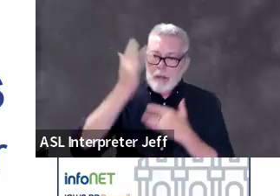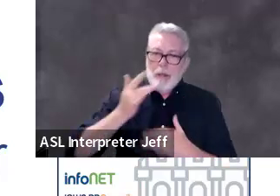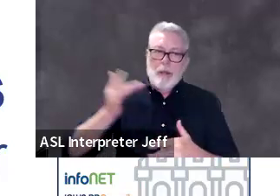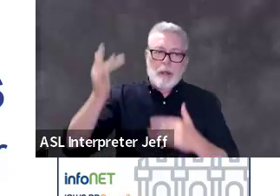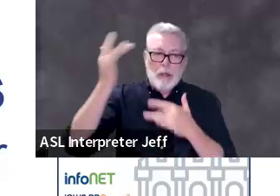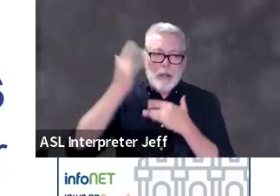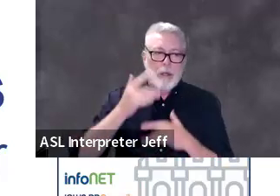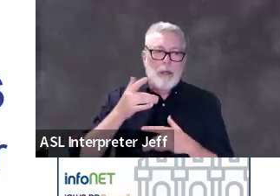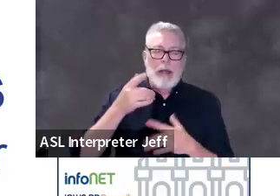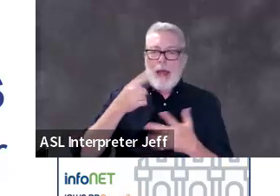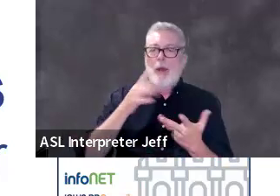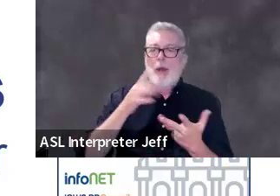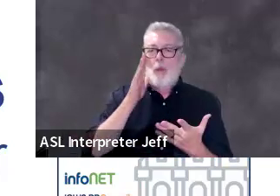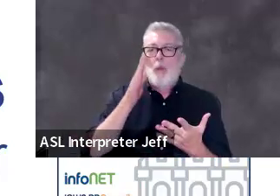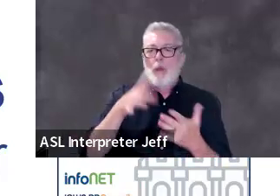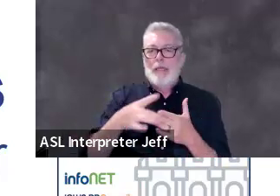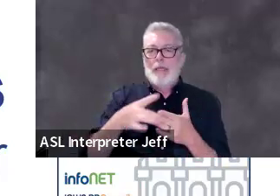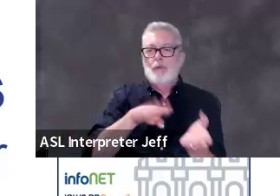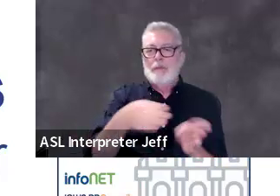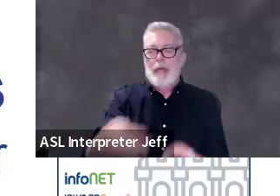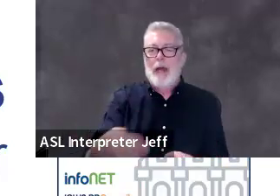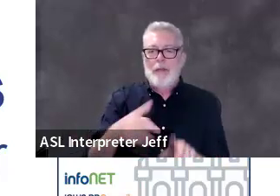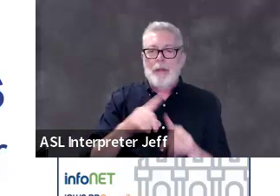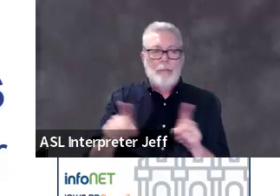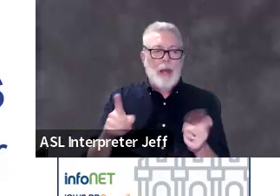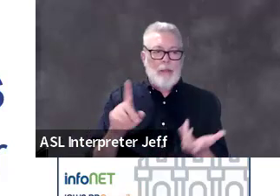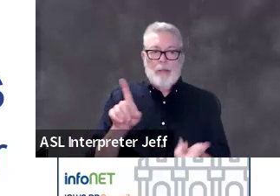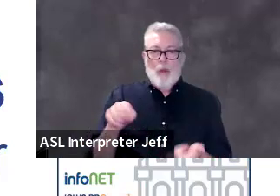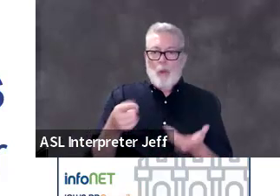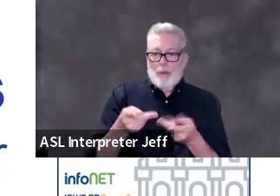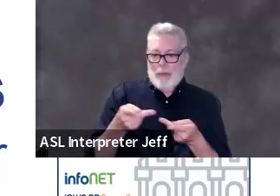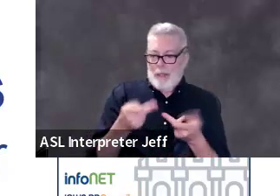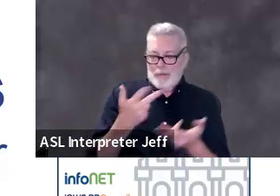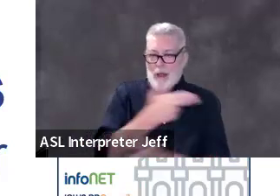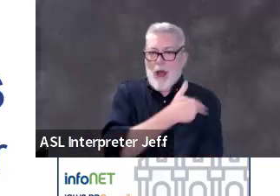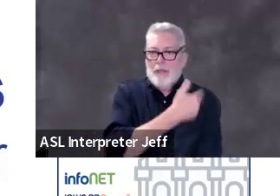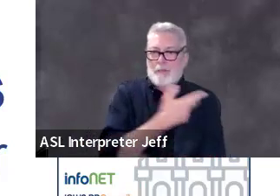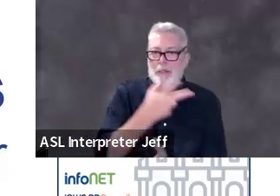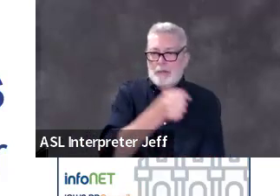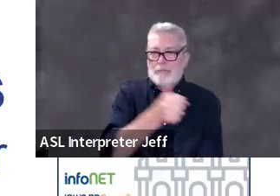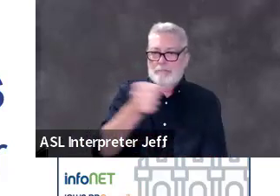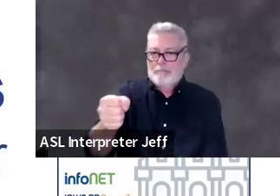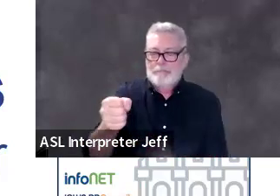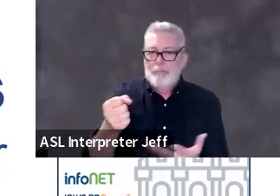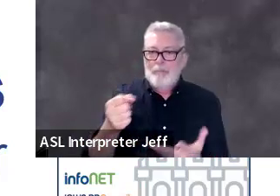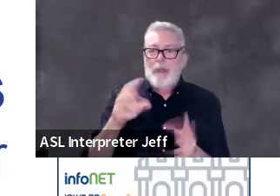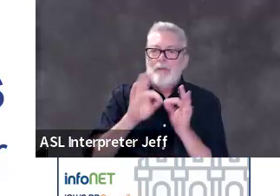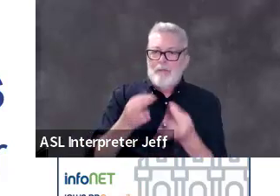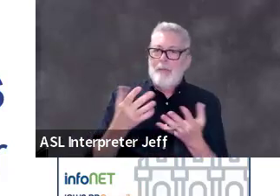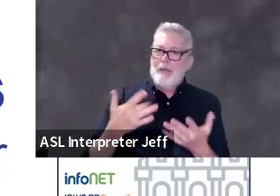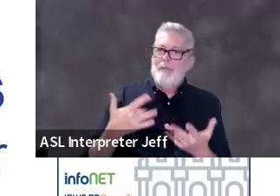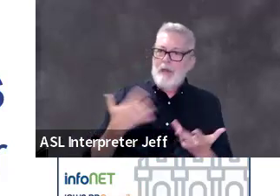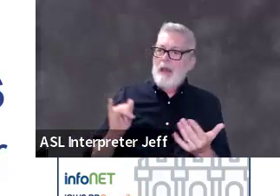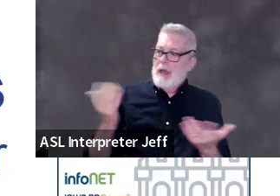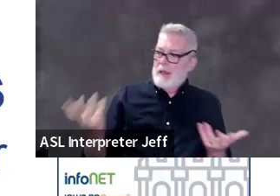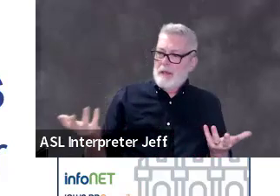was terminal, and there was no place other than a hospital for him to go. And the family really felt like there